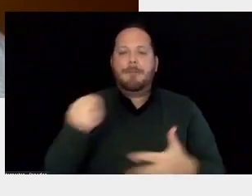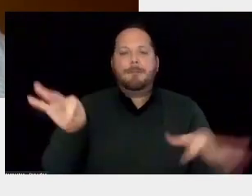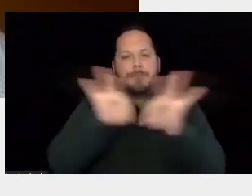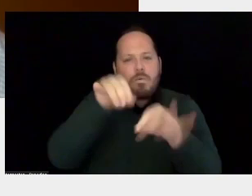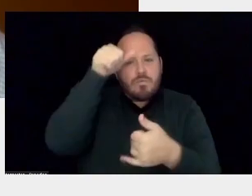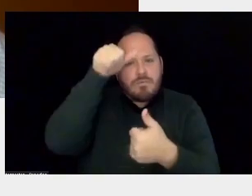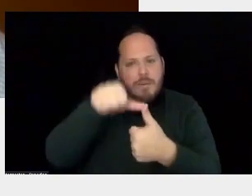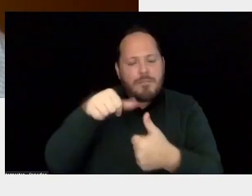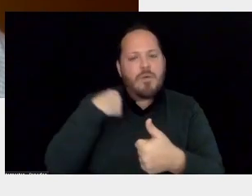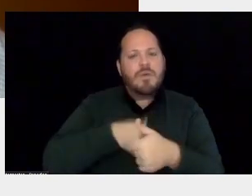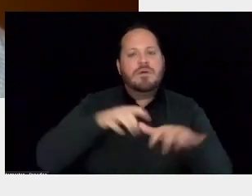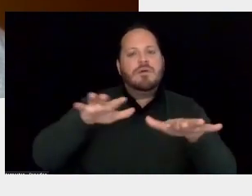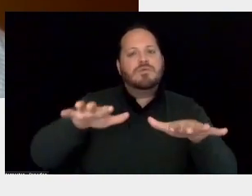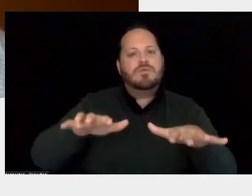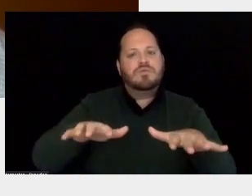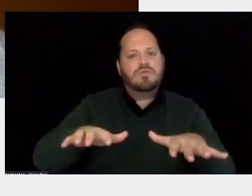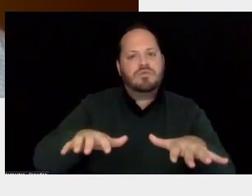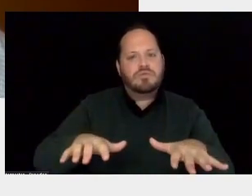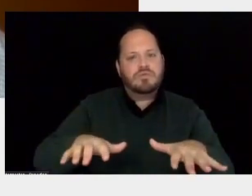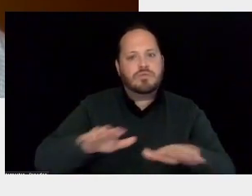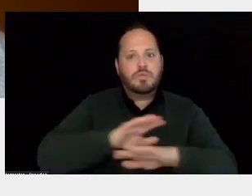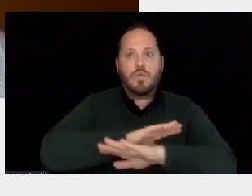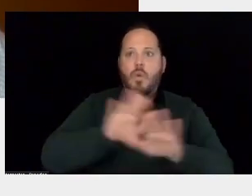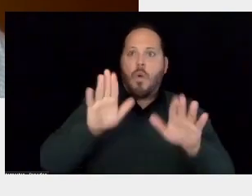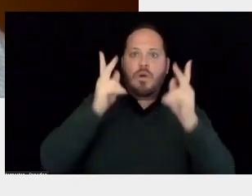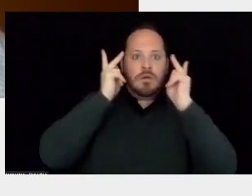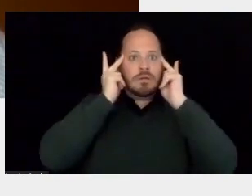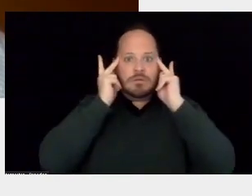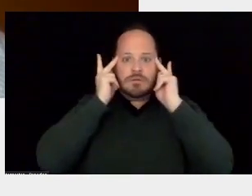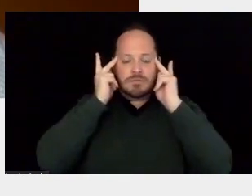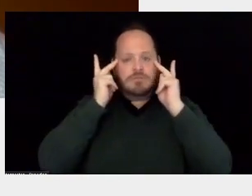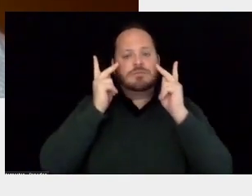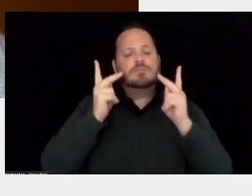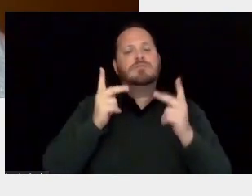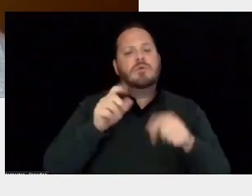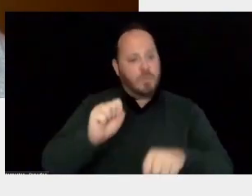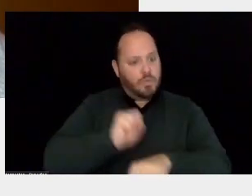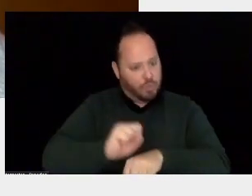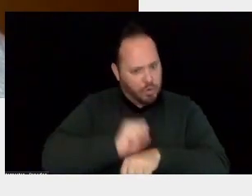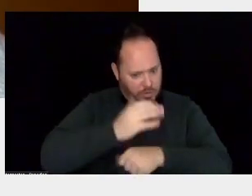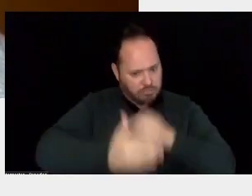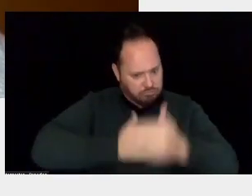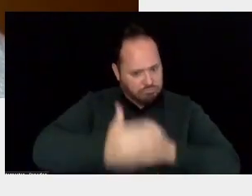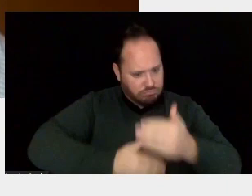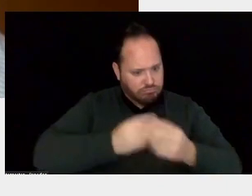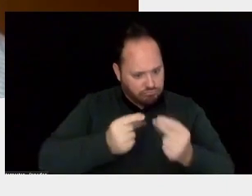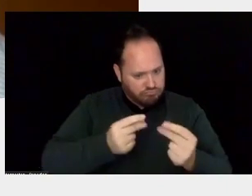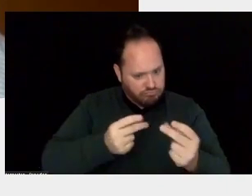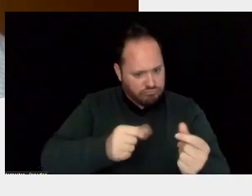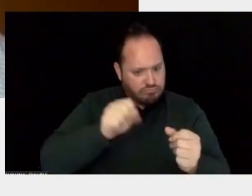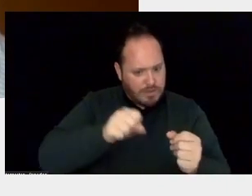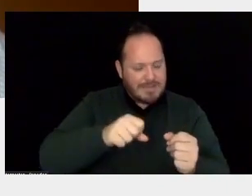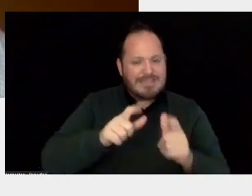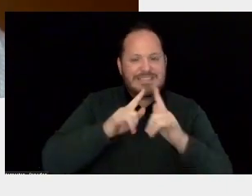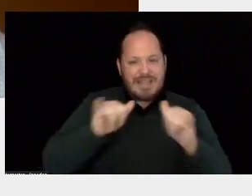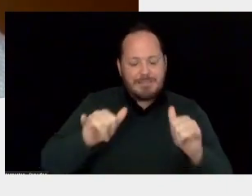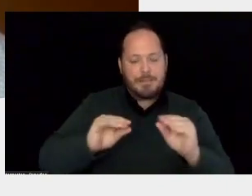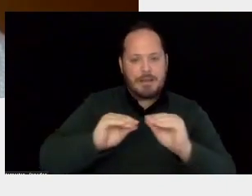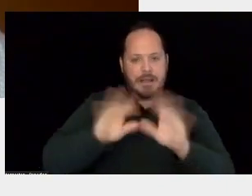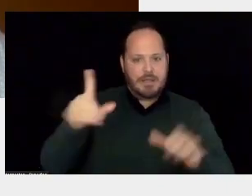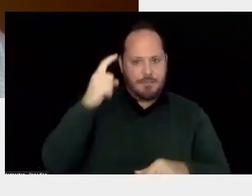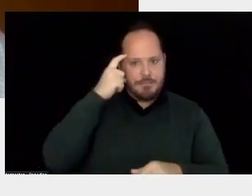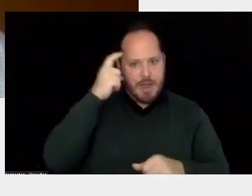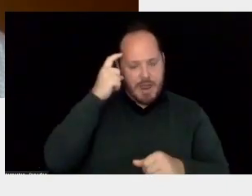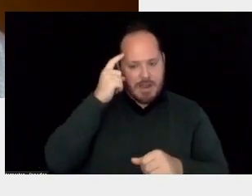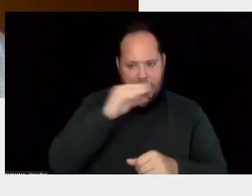overly panicked or fearful. We need to work with a sense of urgency, but we need to be clear-headed and make informed decisions. With